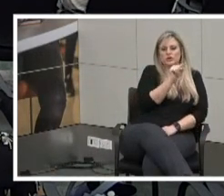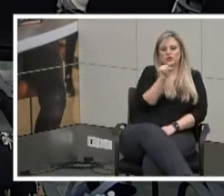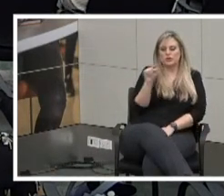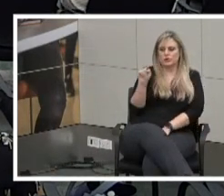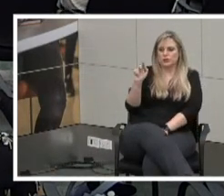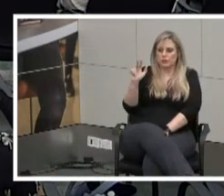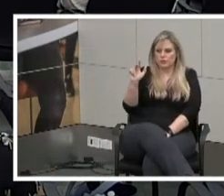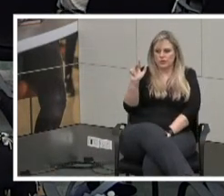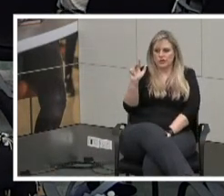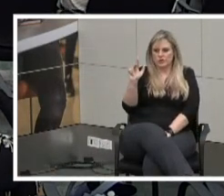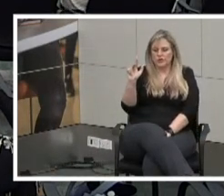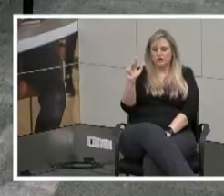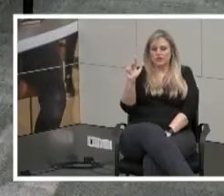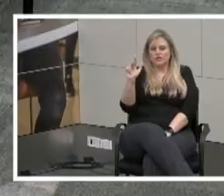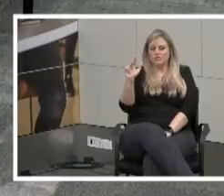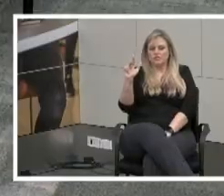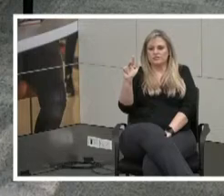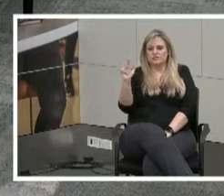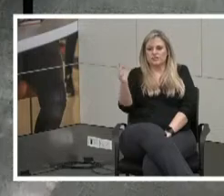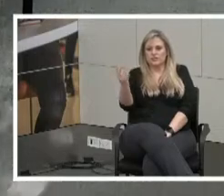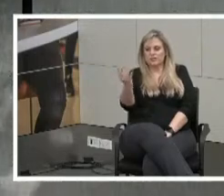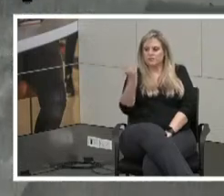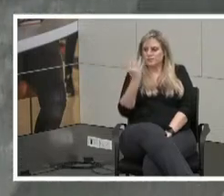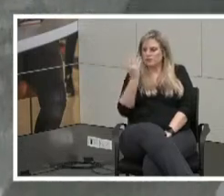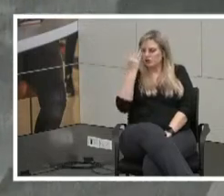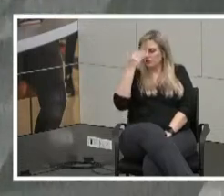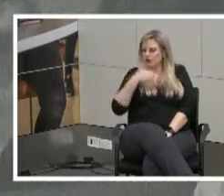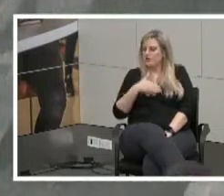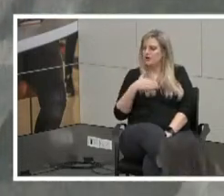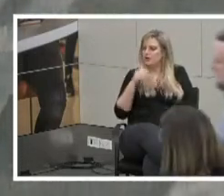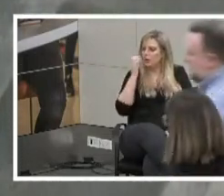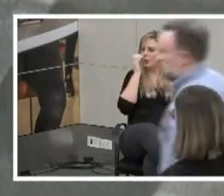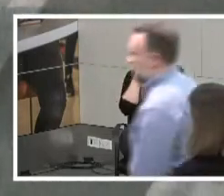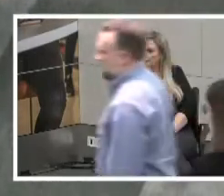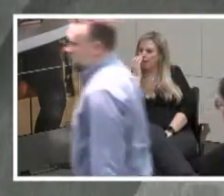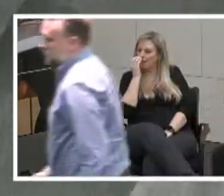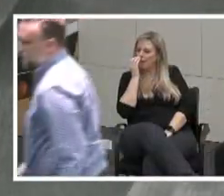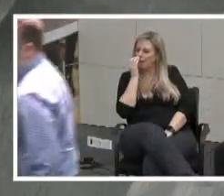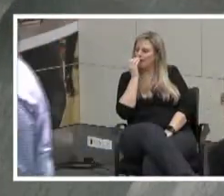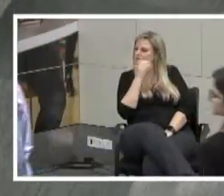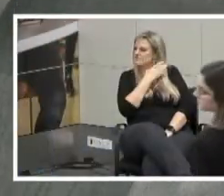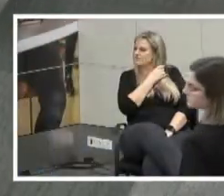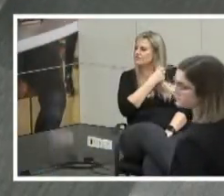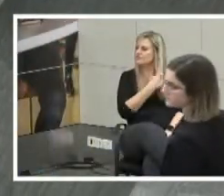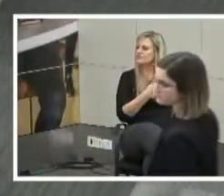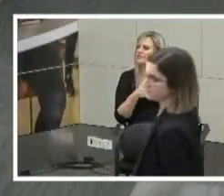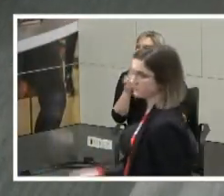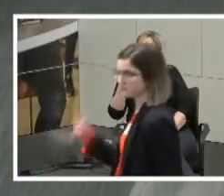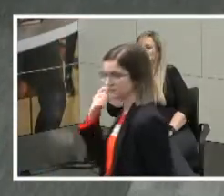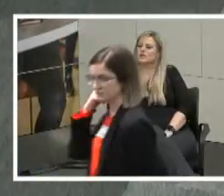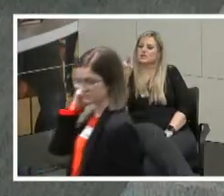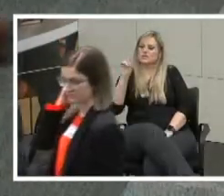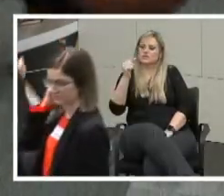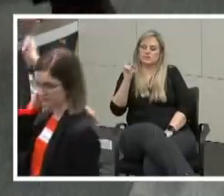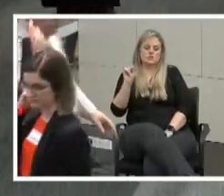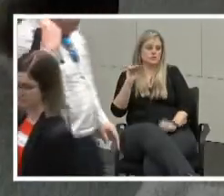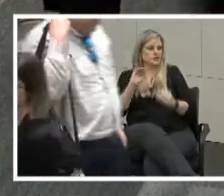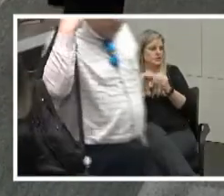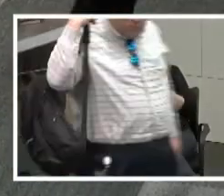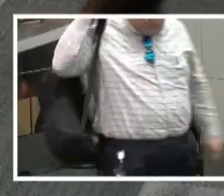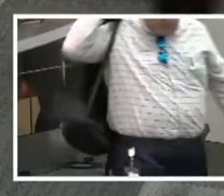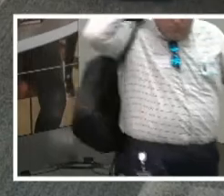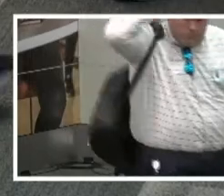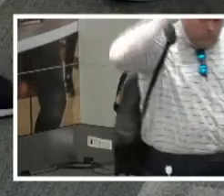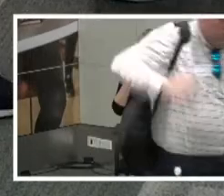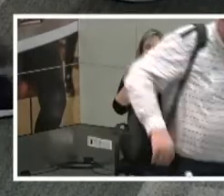23 or so can um and come up to the front that would be great thank you um Miss Dugan is number 12 go ahead ma'am thank